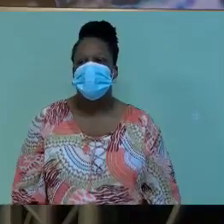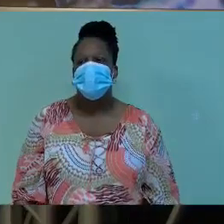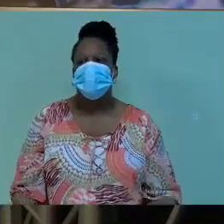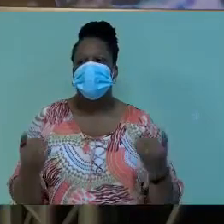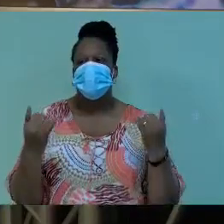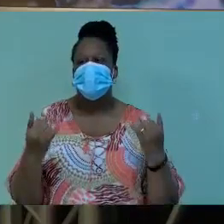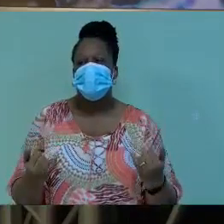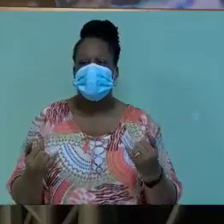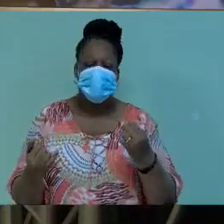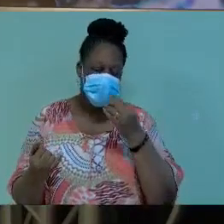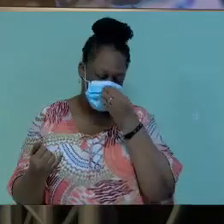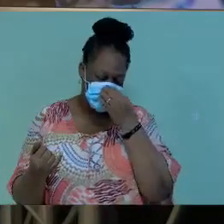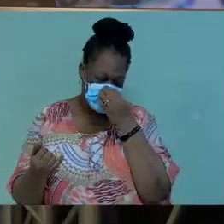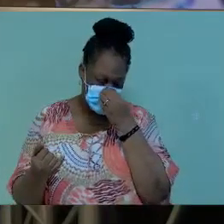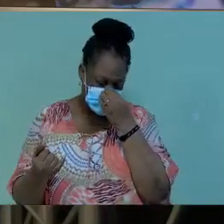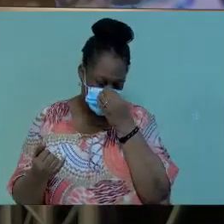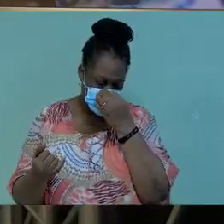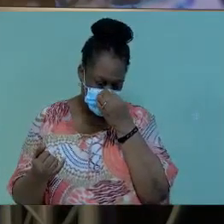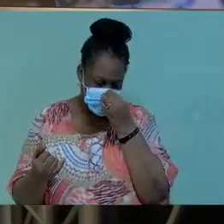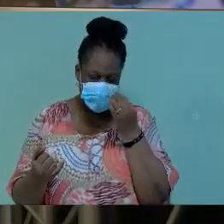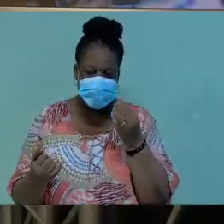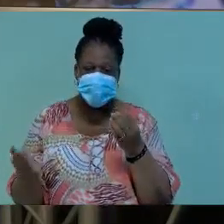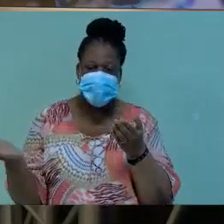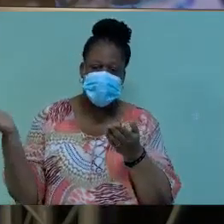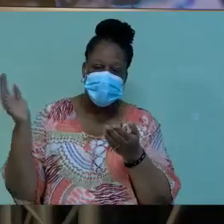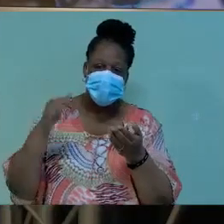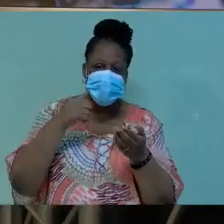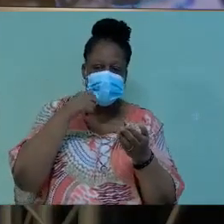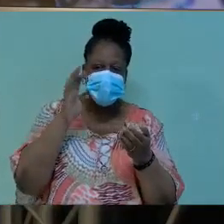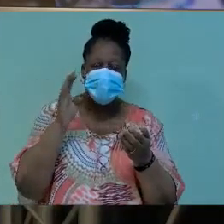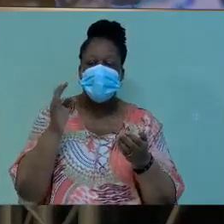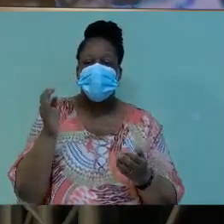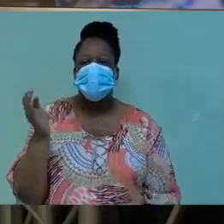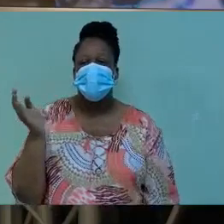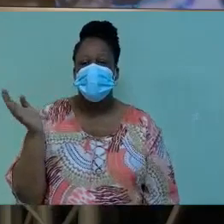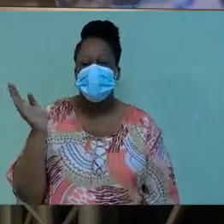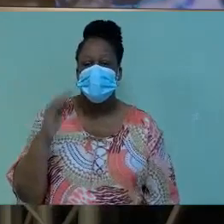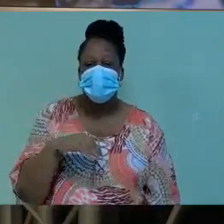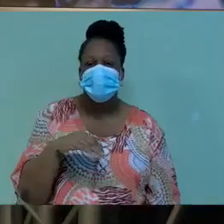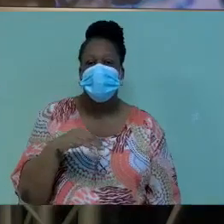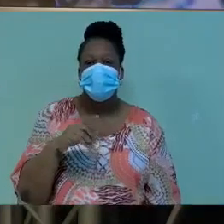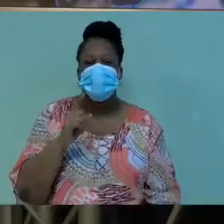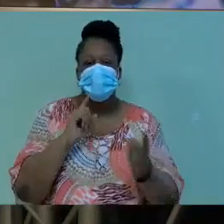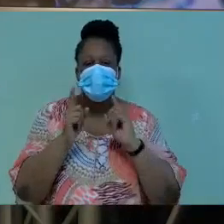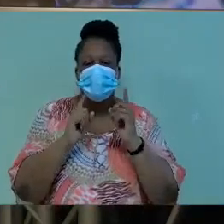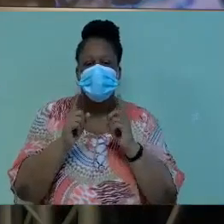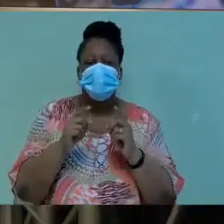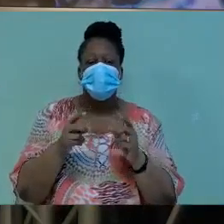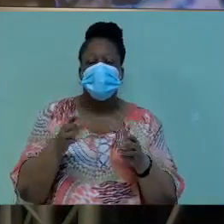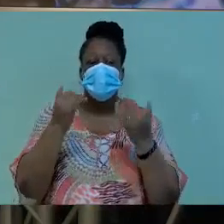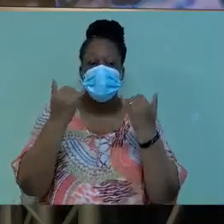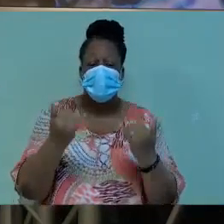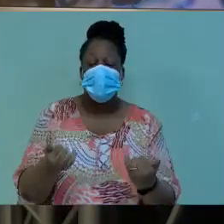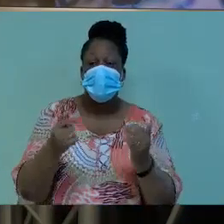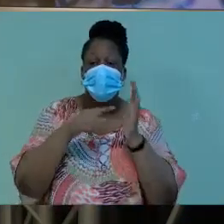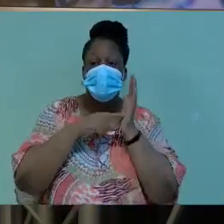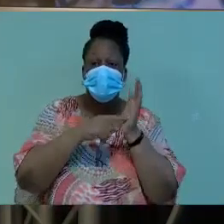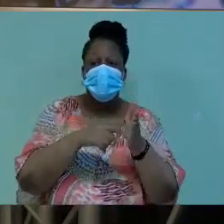Ms. Ophelia Blanchard, who is coordinator of e-government, to give us a